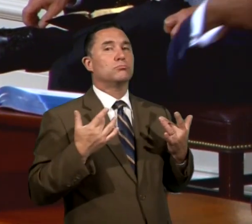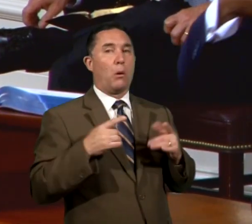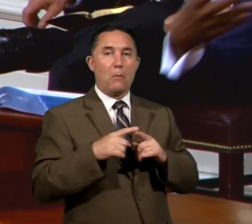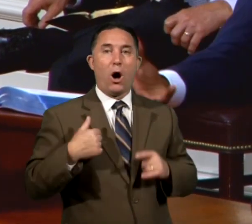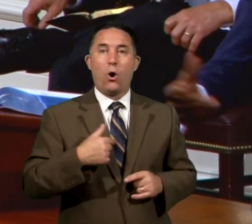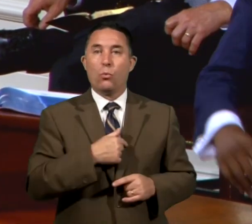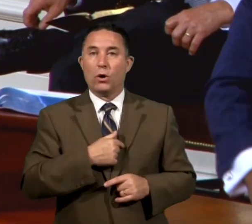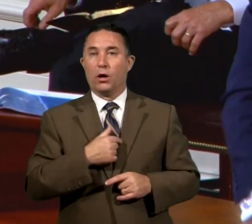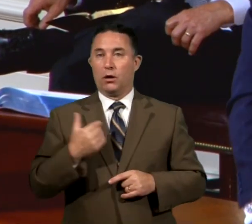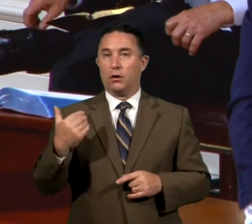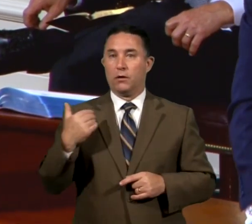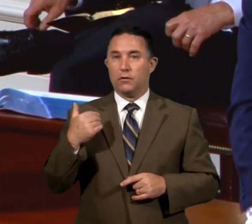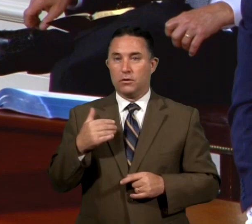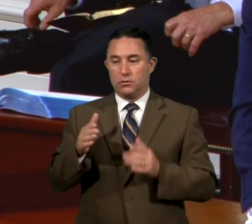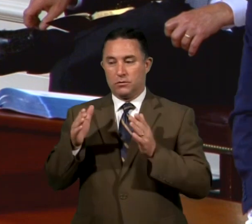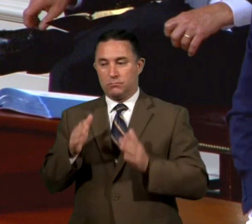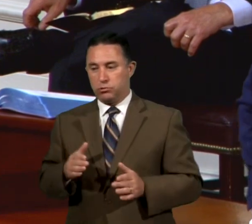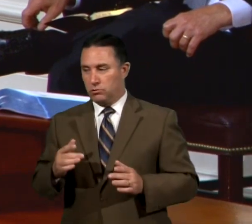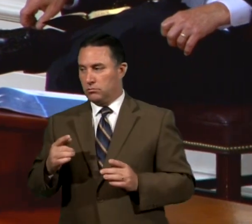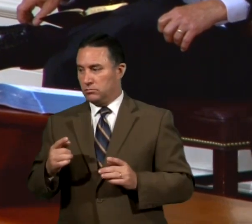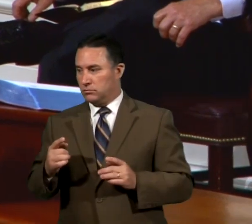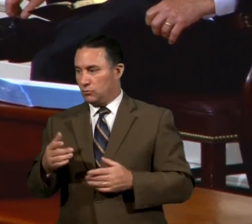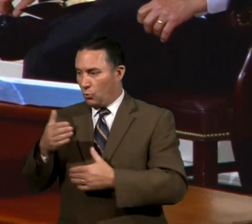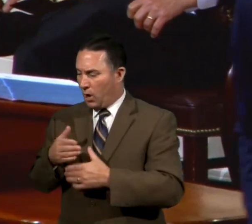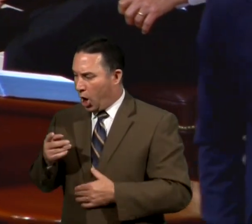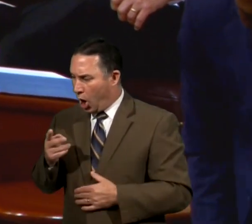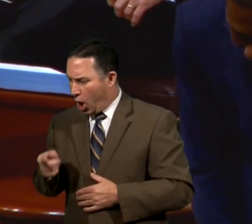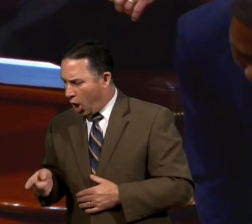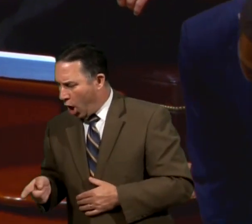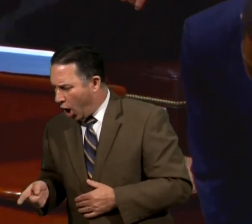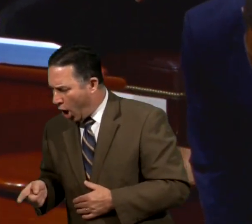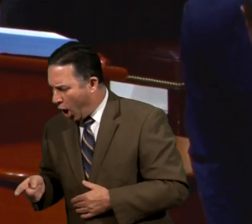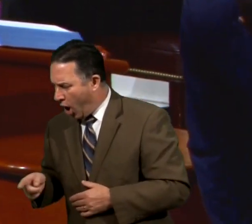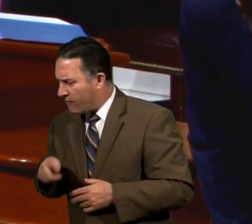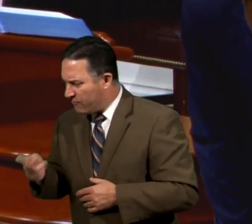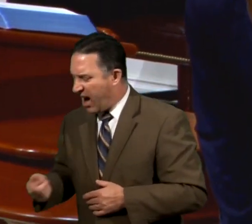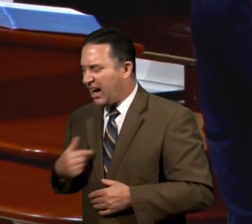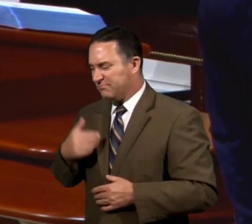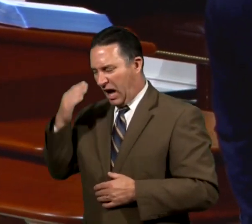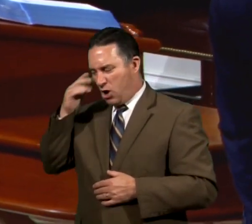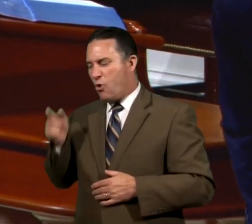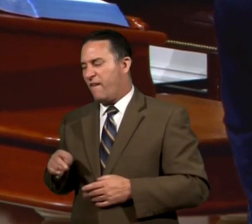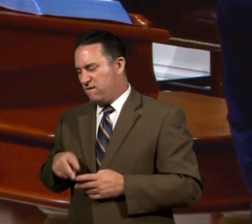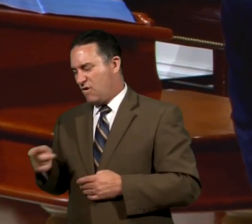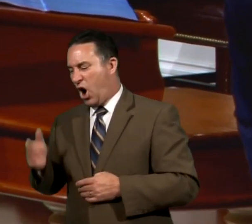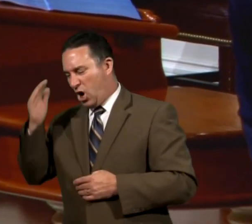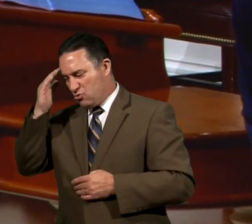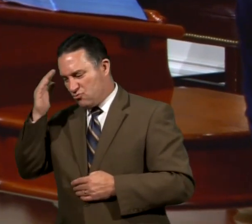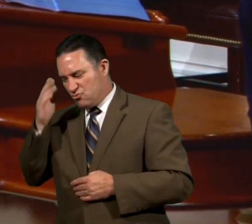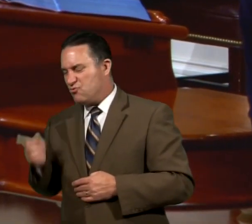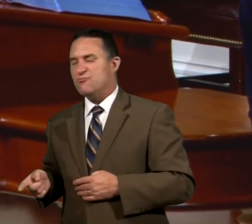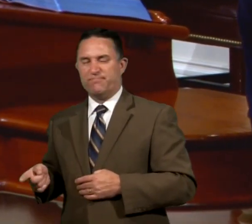But we've been in time past the ones who run up to the window and say, look at that, he fell out of the window. I knew he was going to fall.